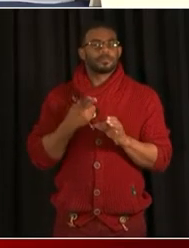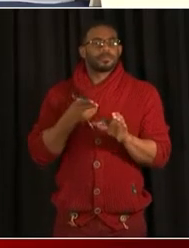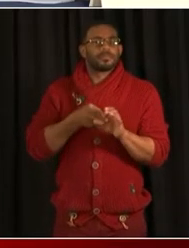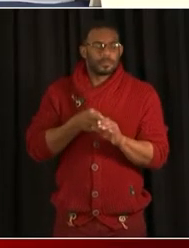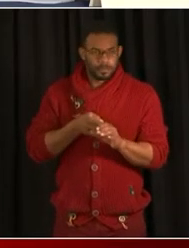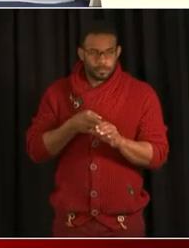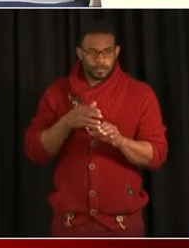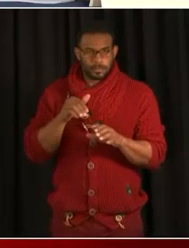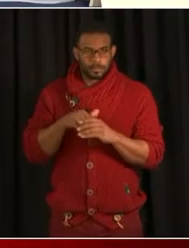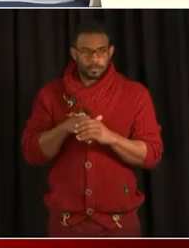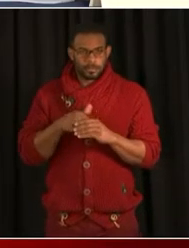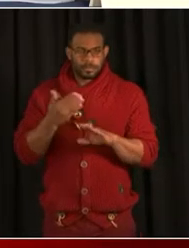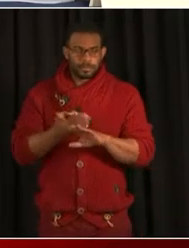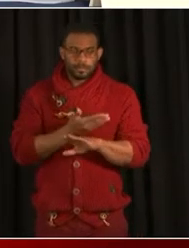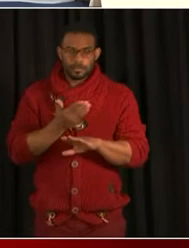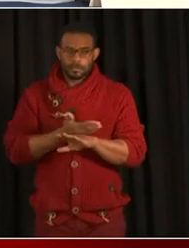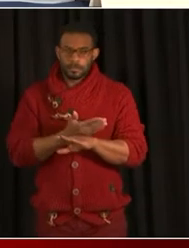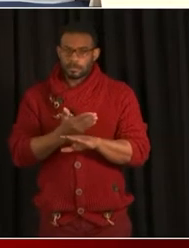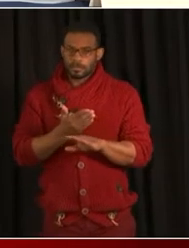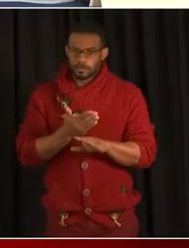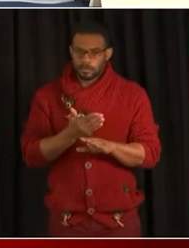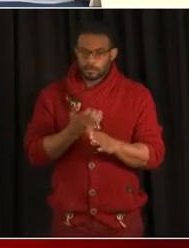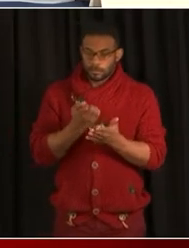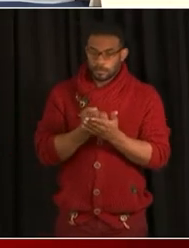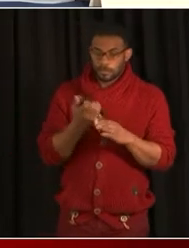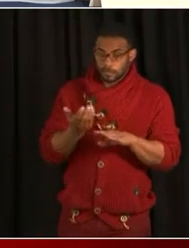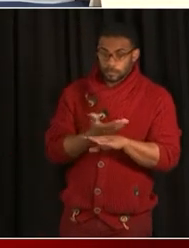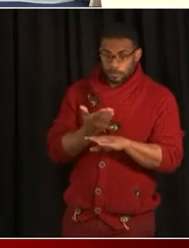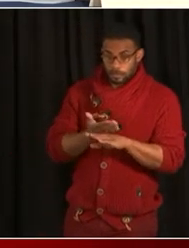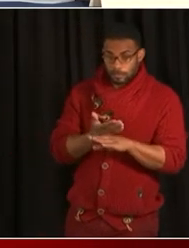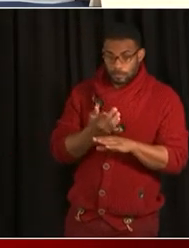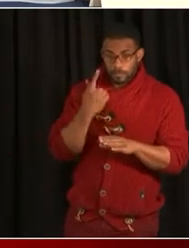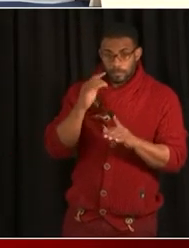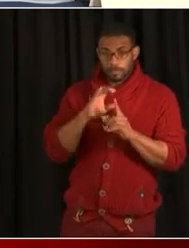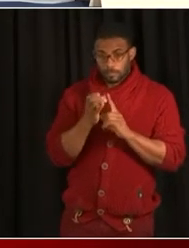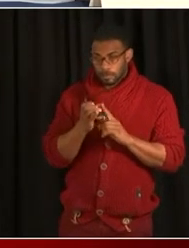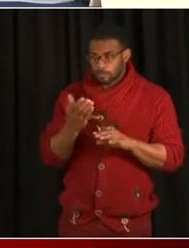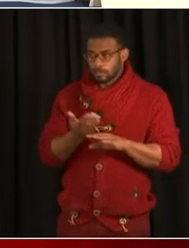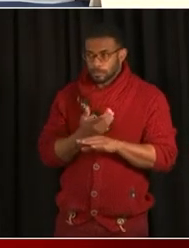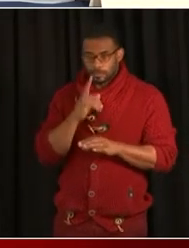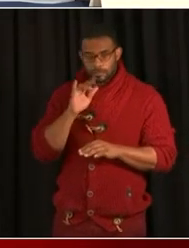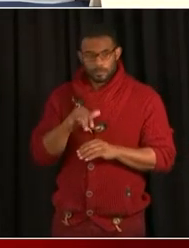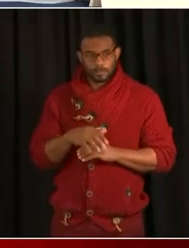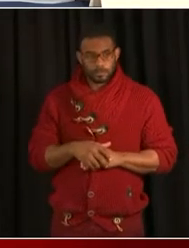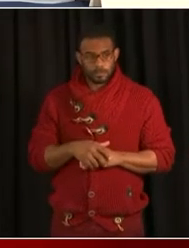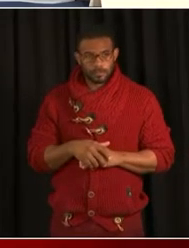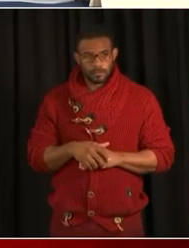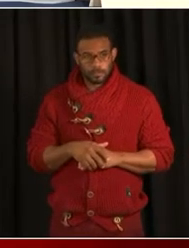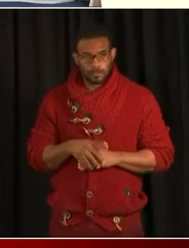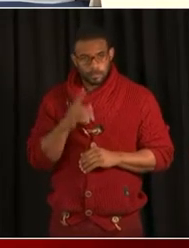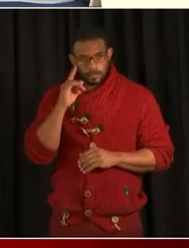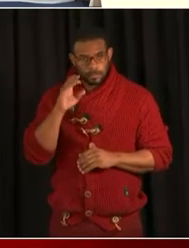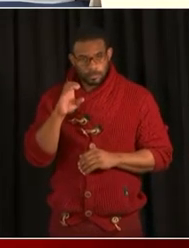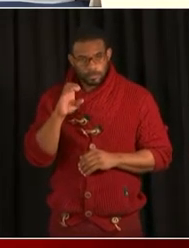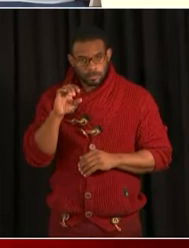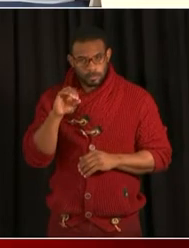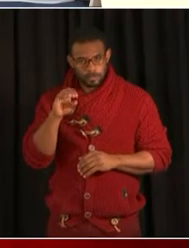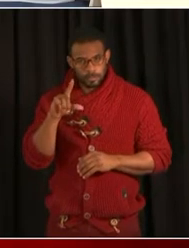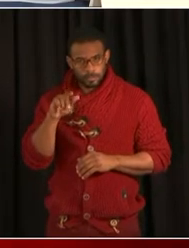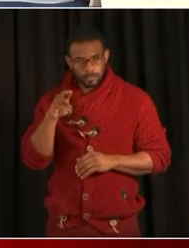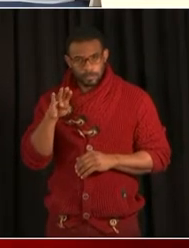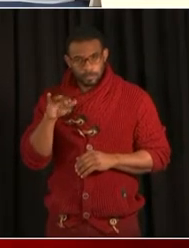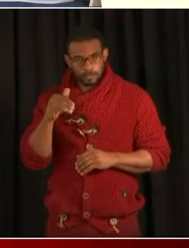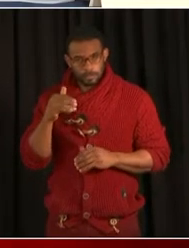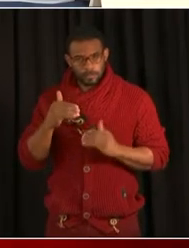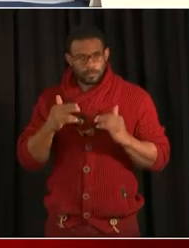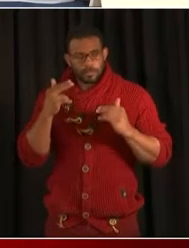to participate in the revitalization, the economic revitalization and cultural revitalization of Columbia Heights, and we're still